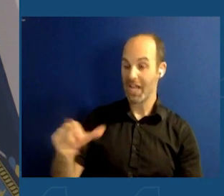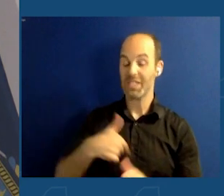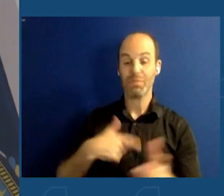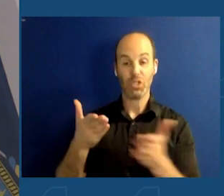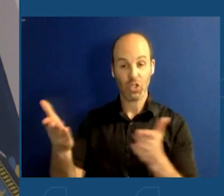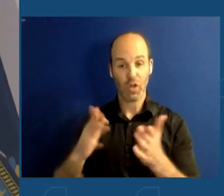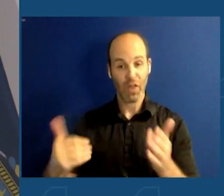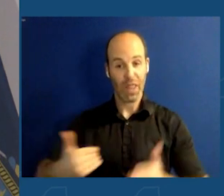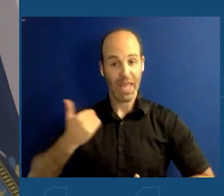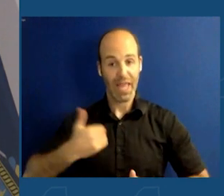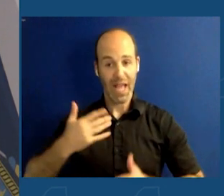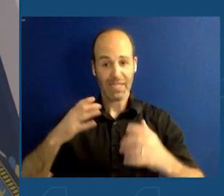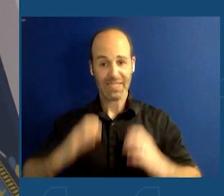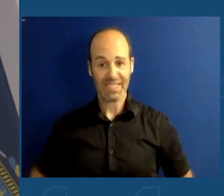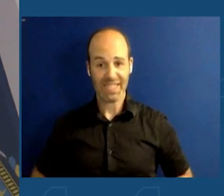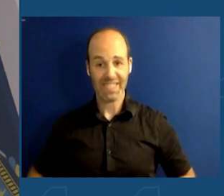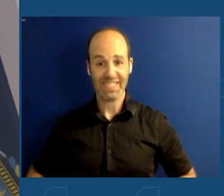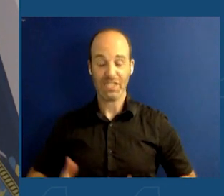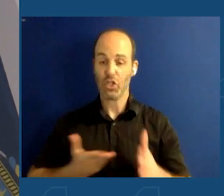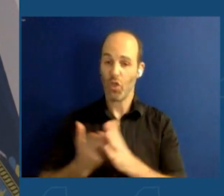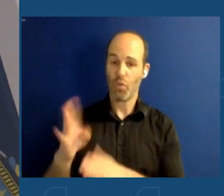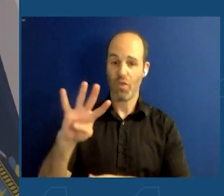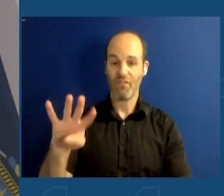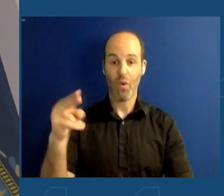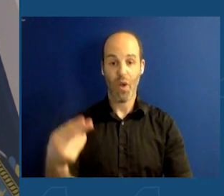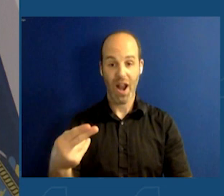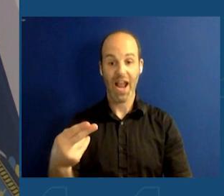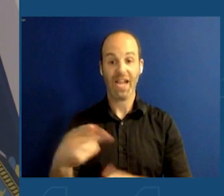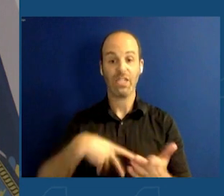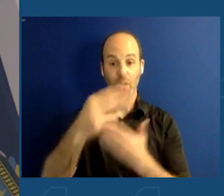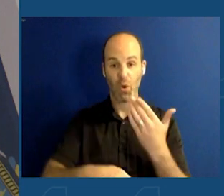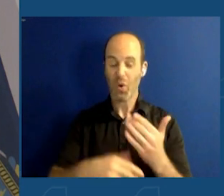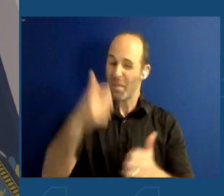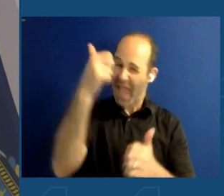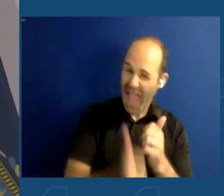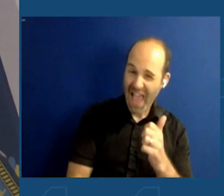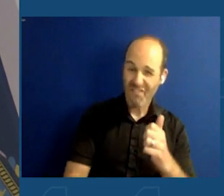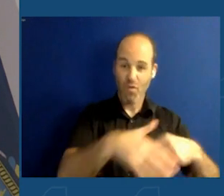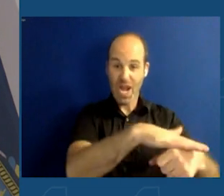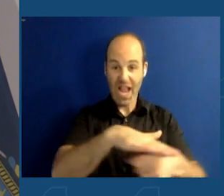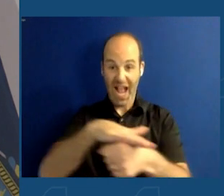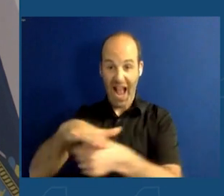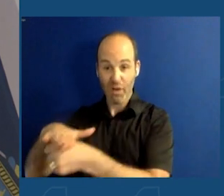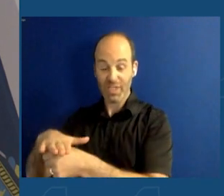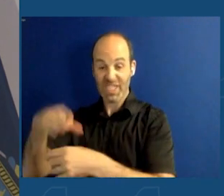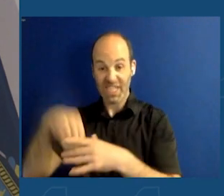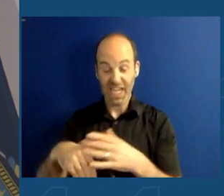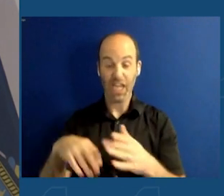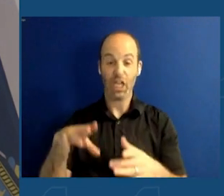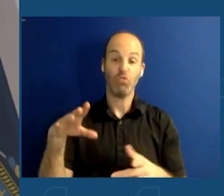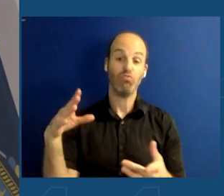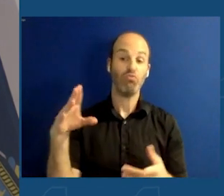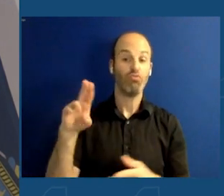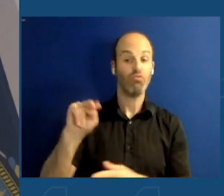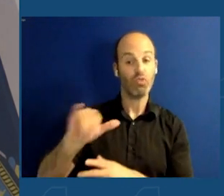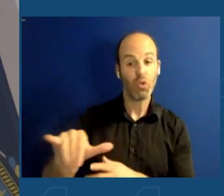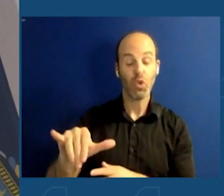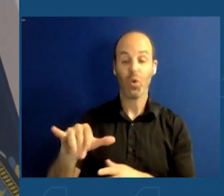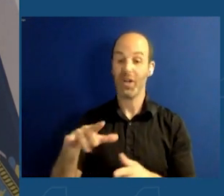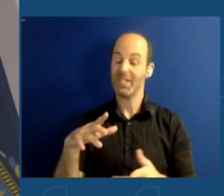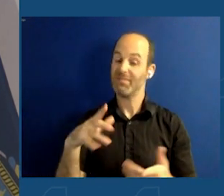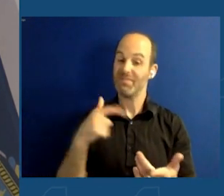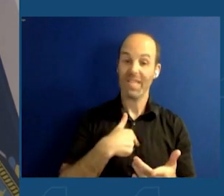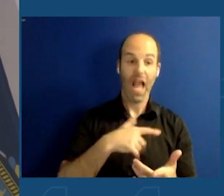York through the 4-H program in every single county in New York, including the five boroughs, so 62 when you put it all